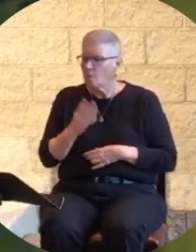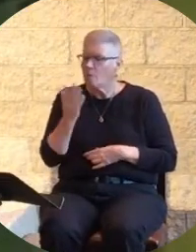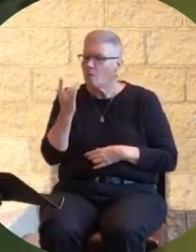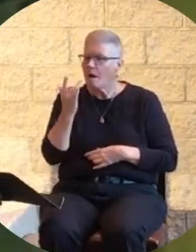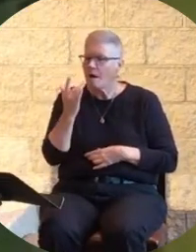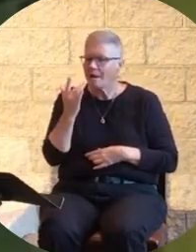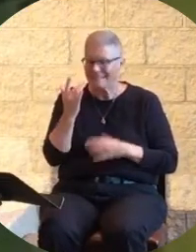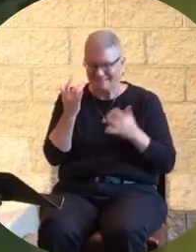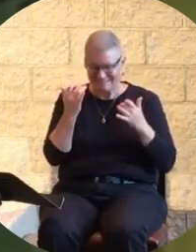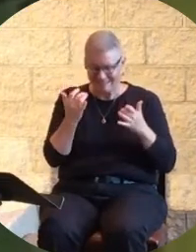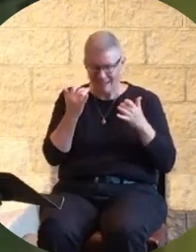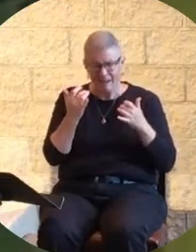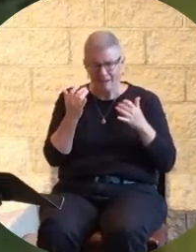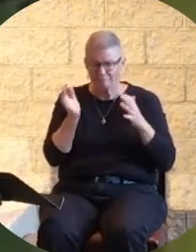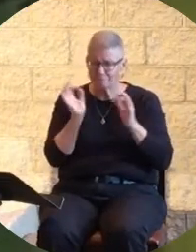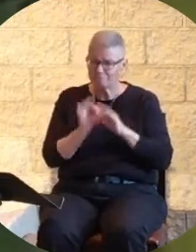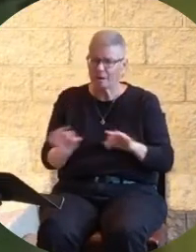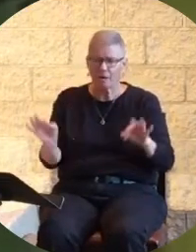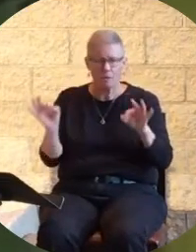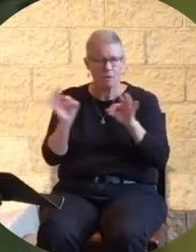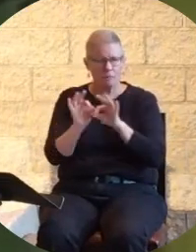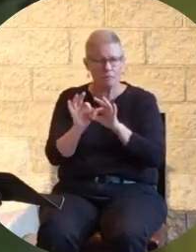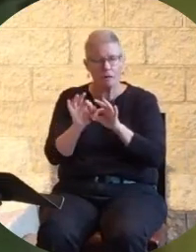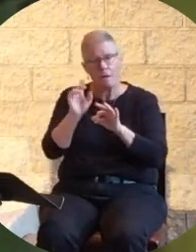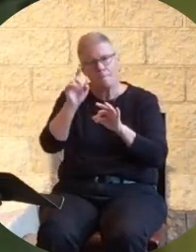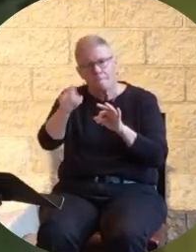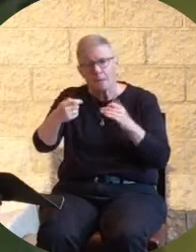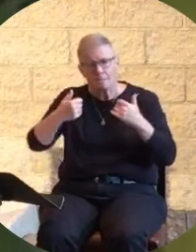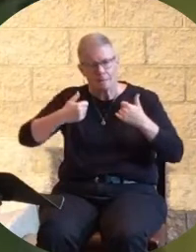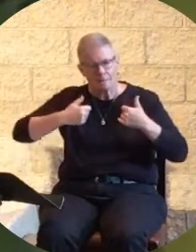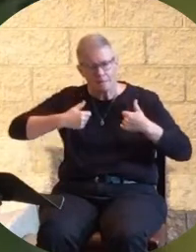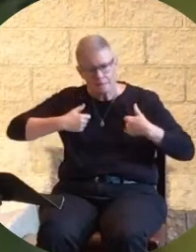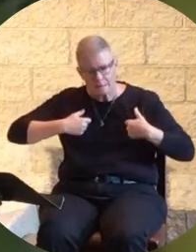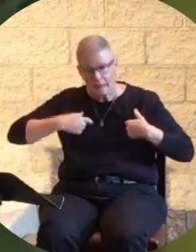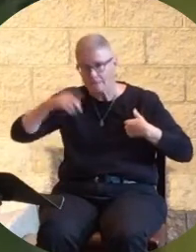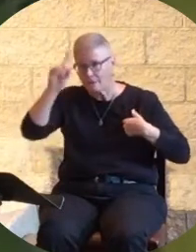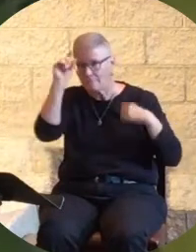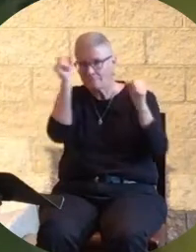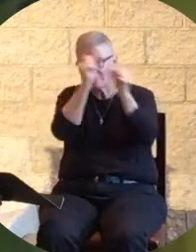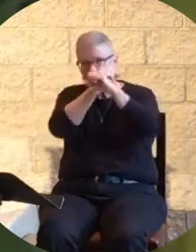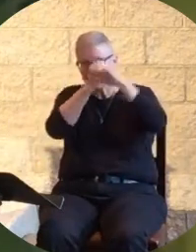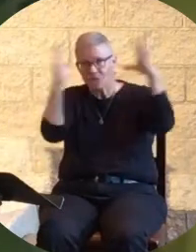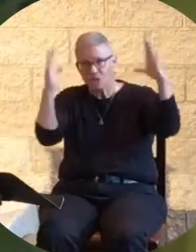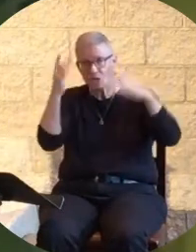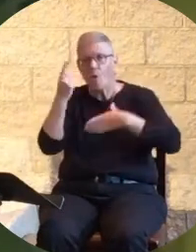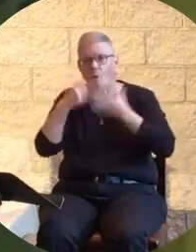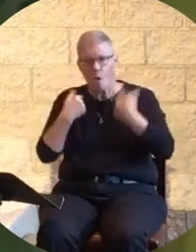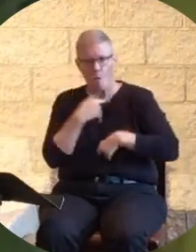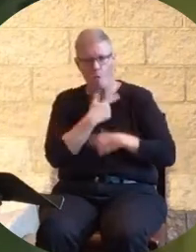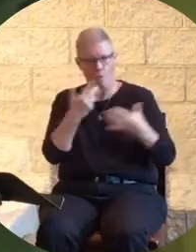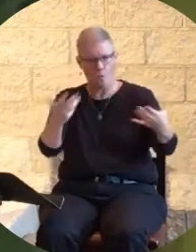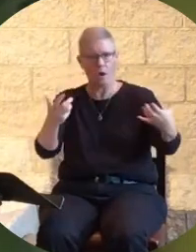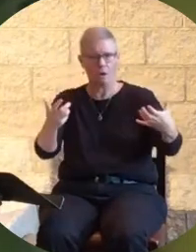us now to have the vision of what it is we want.